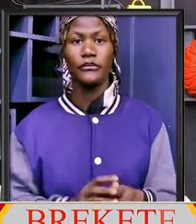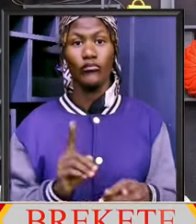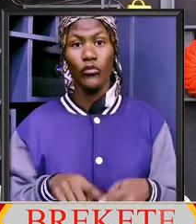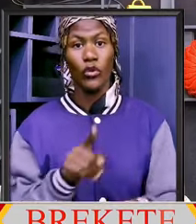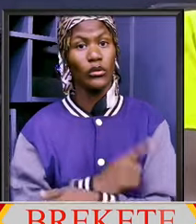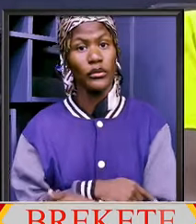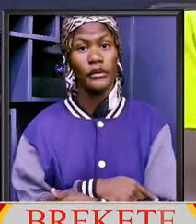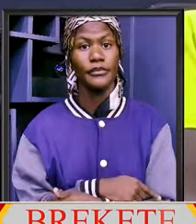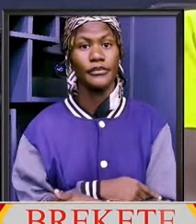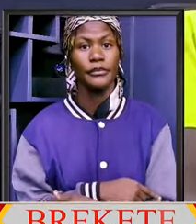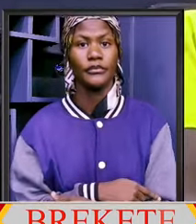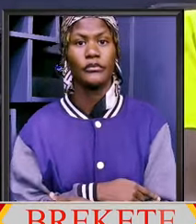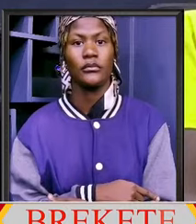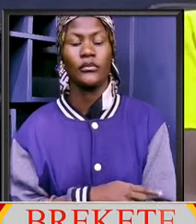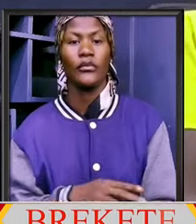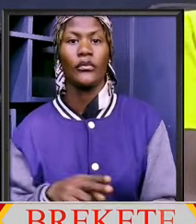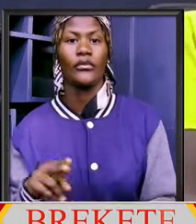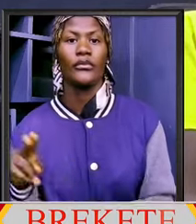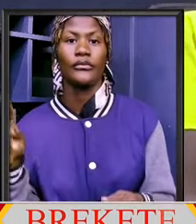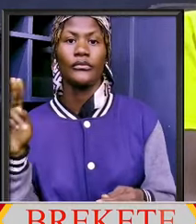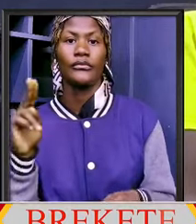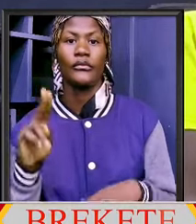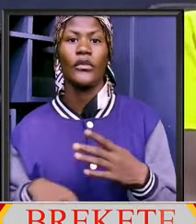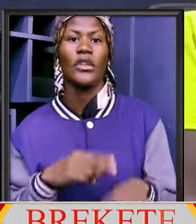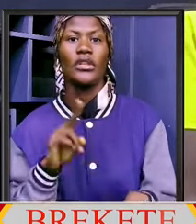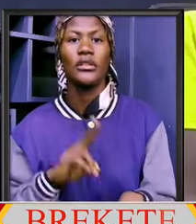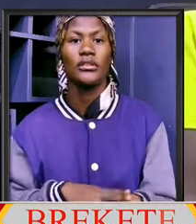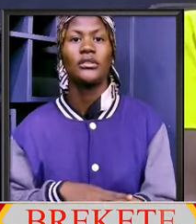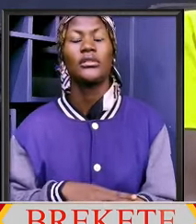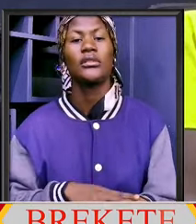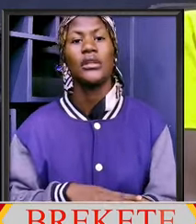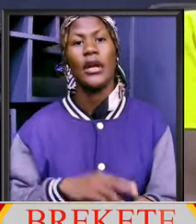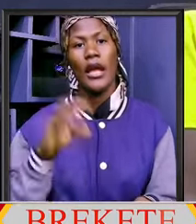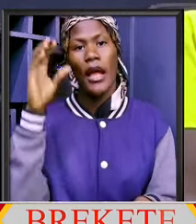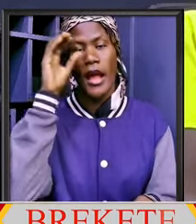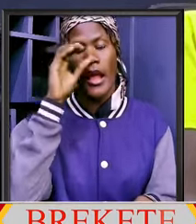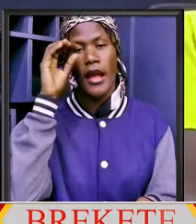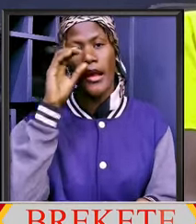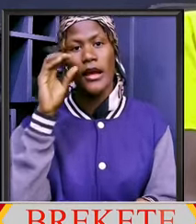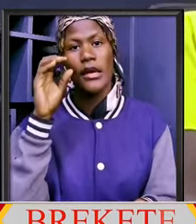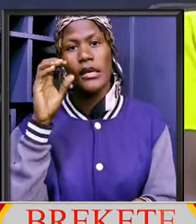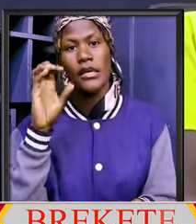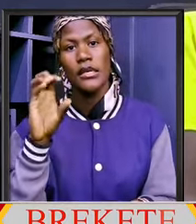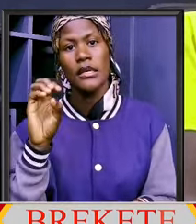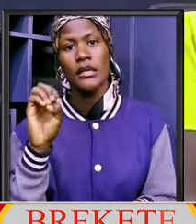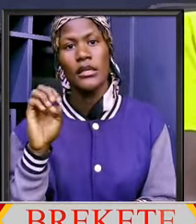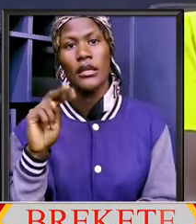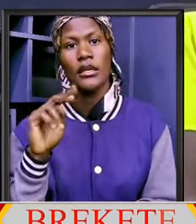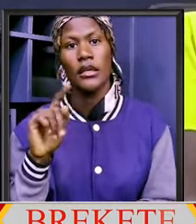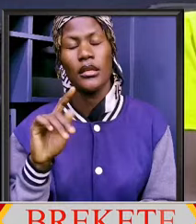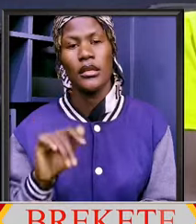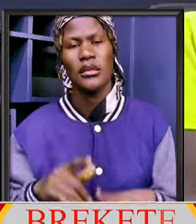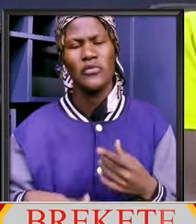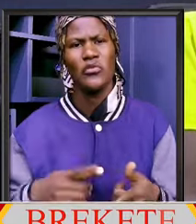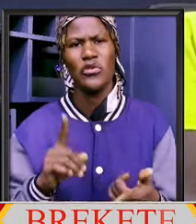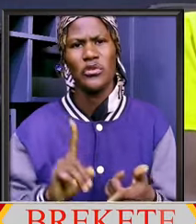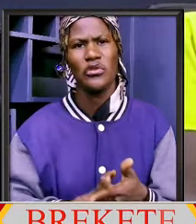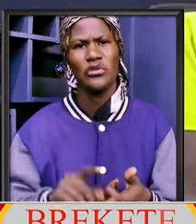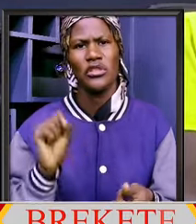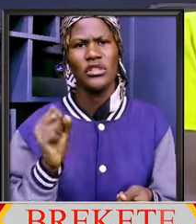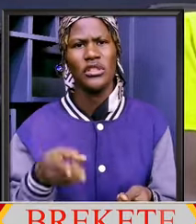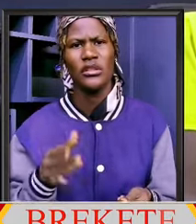Today, in National Eye Center, they refer people to Shika. Even though it is in the teaching